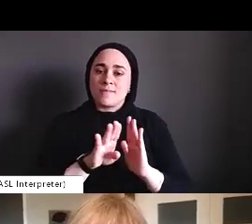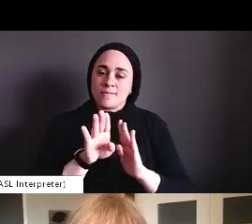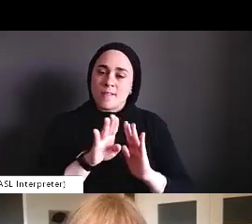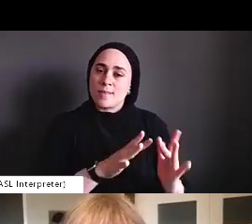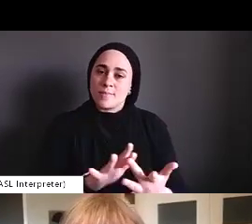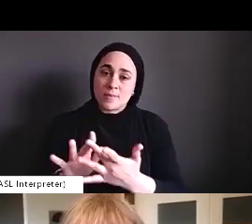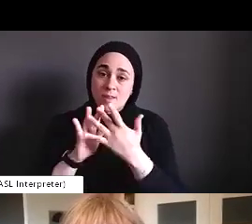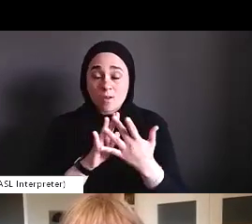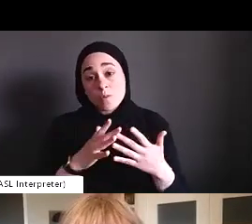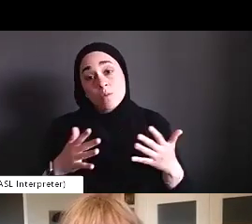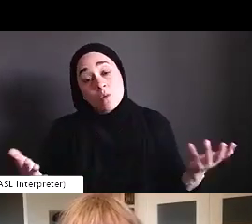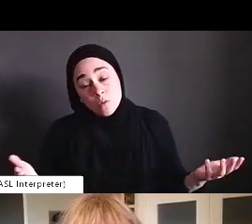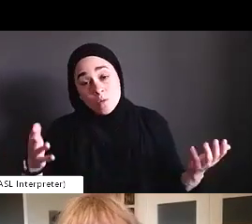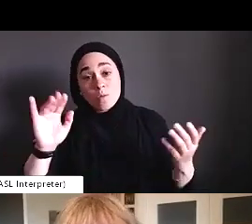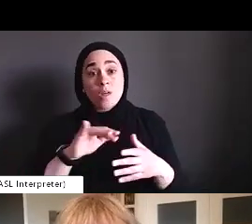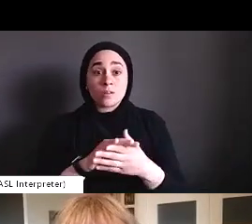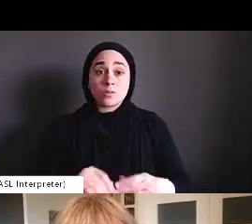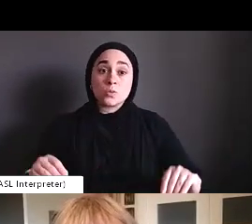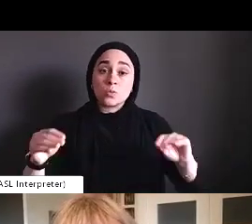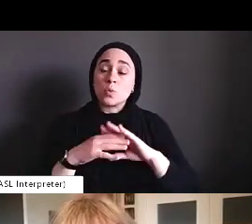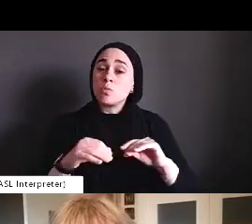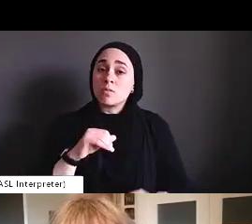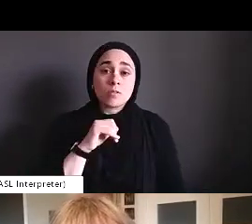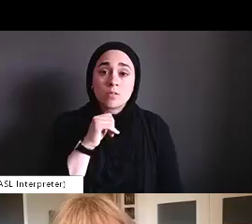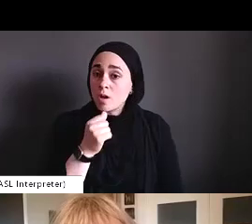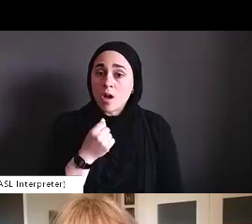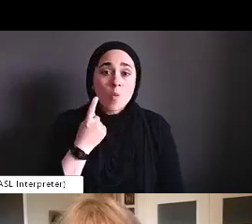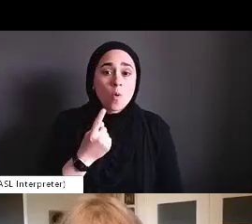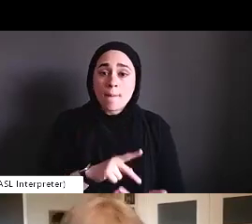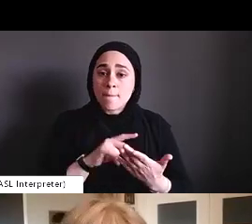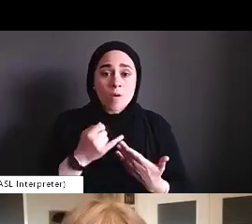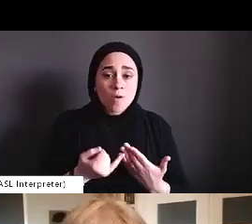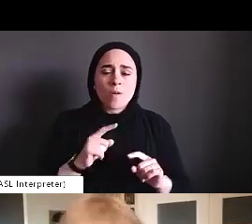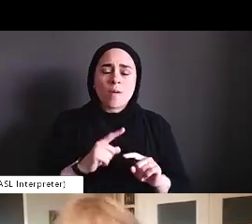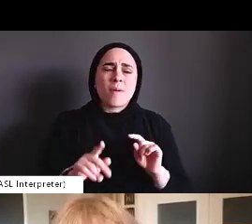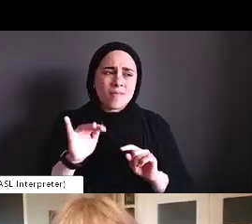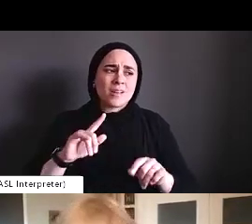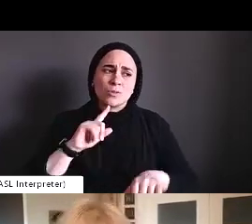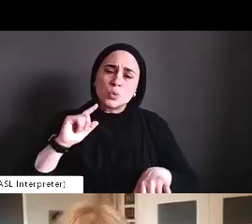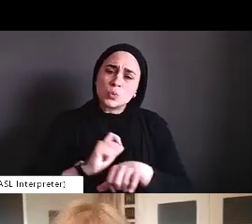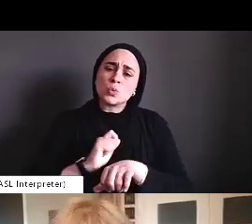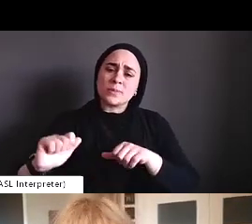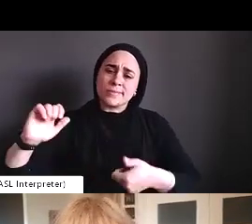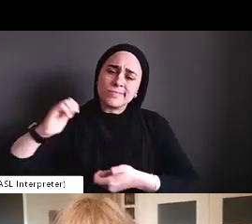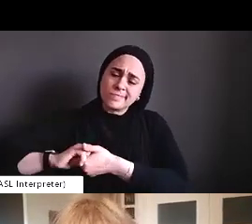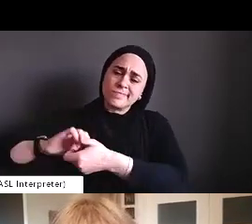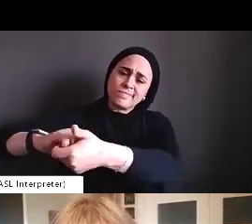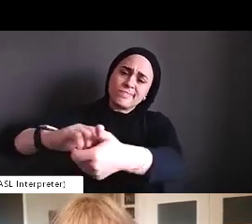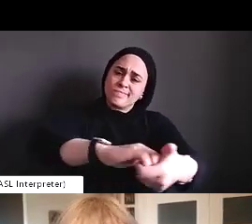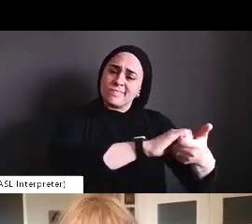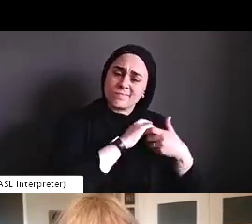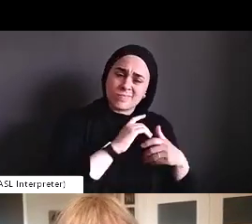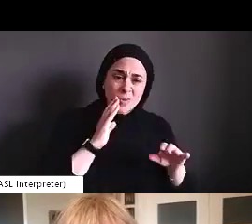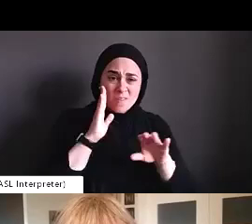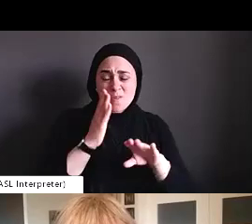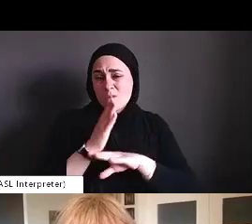so, this is a story of not a single initiative, but a collaborative effort over many years and